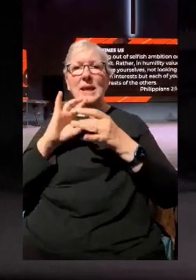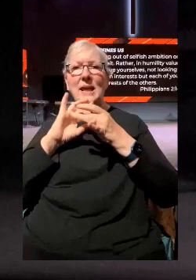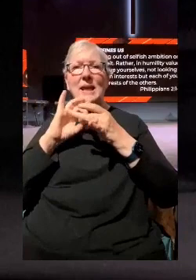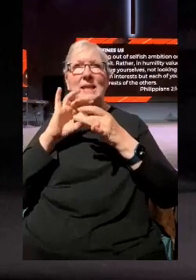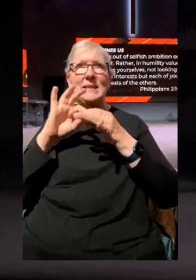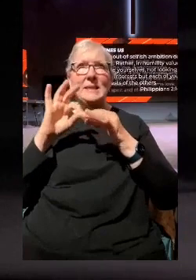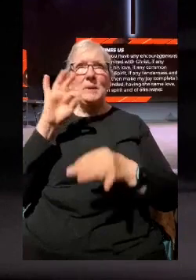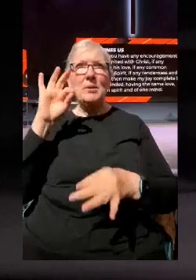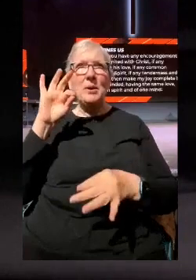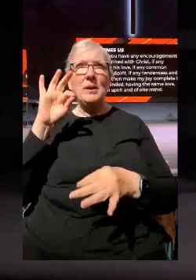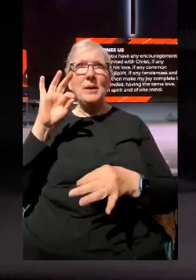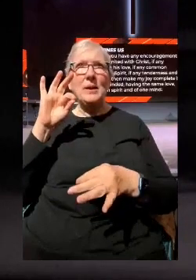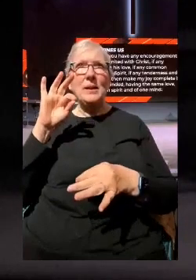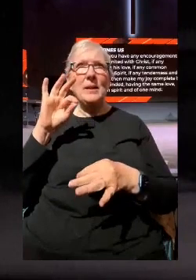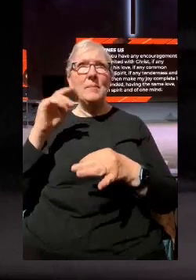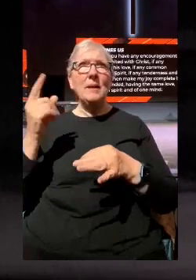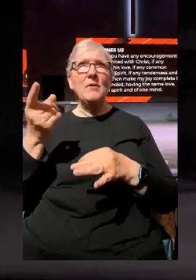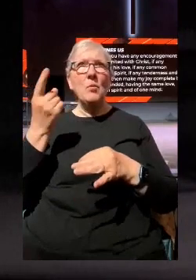one mind.